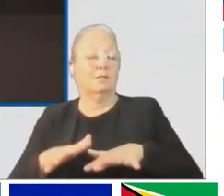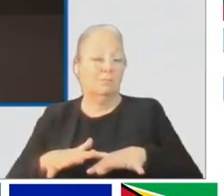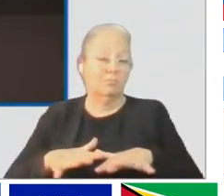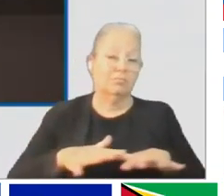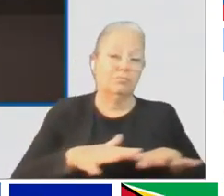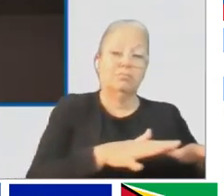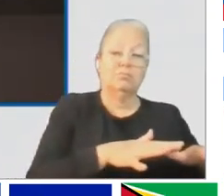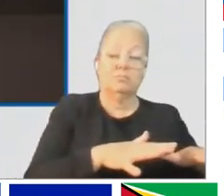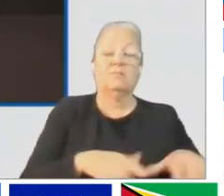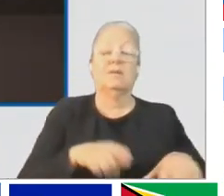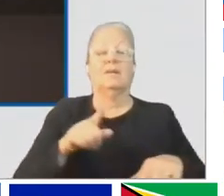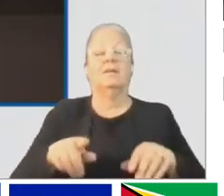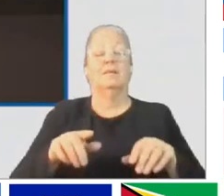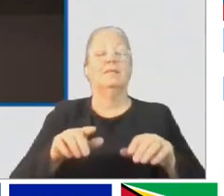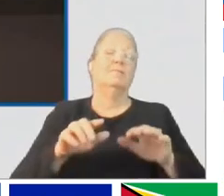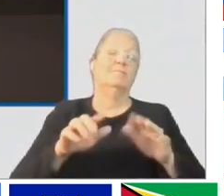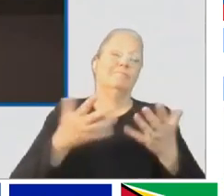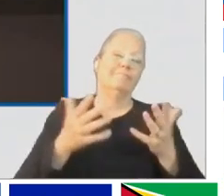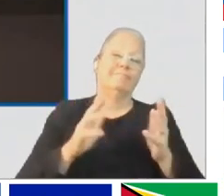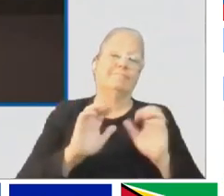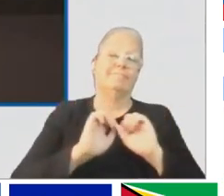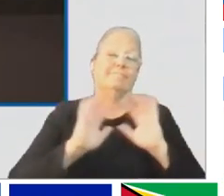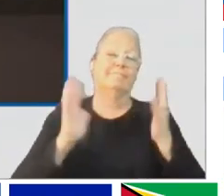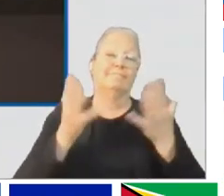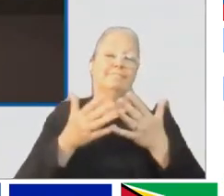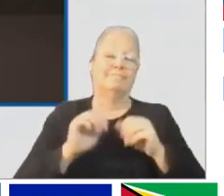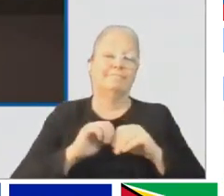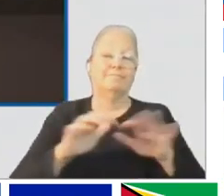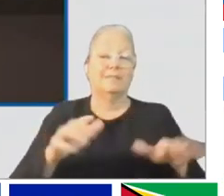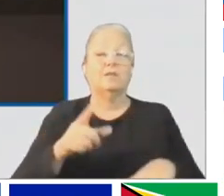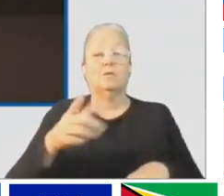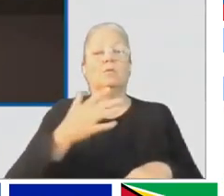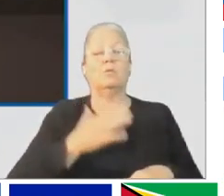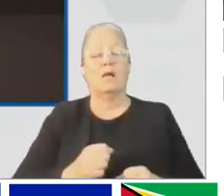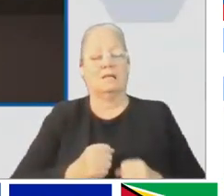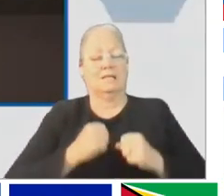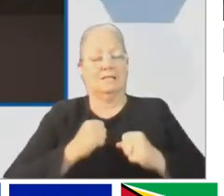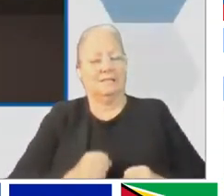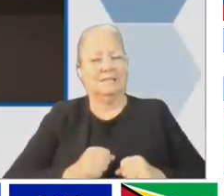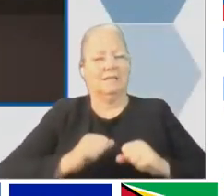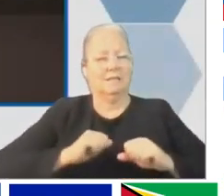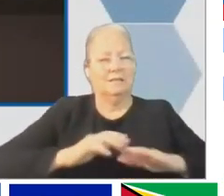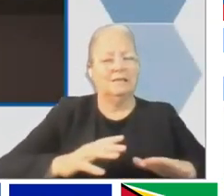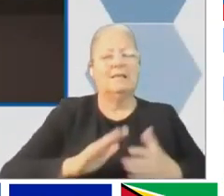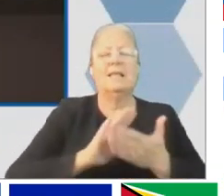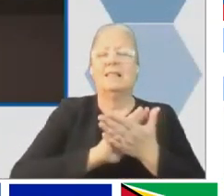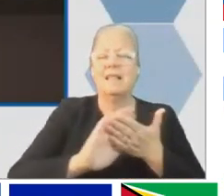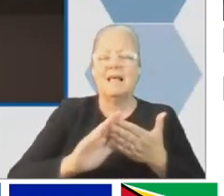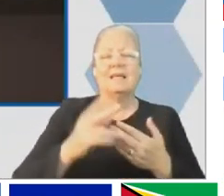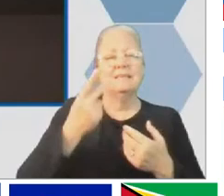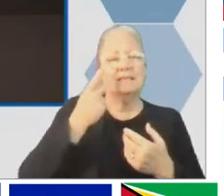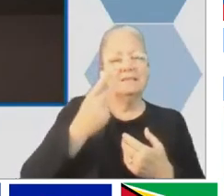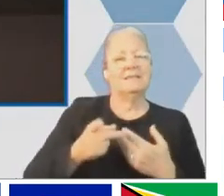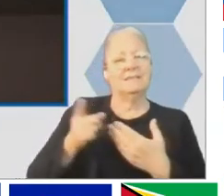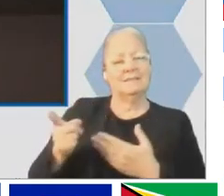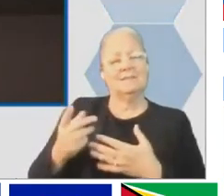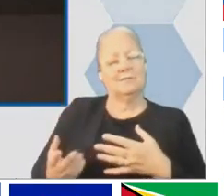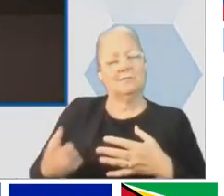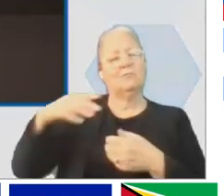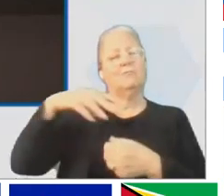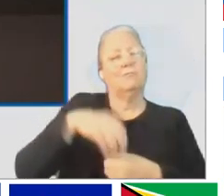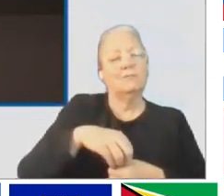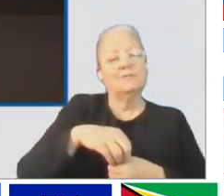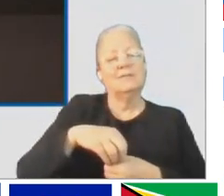theme, building resilience, you know, it's really nice to see SVG participating, and I think they are examples of